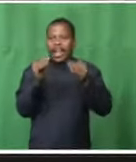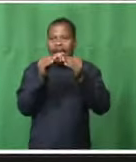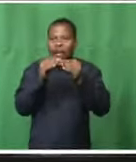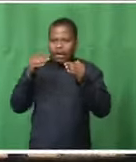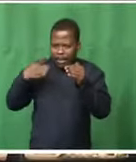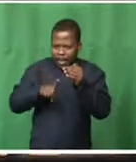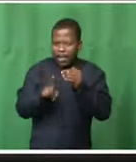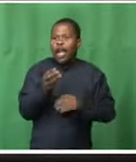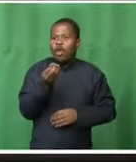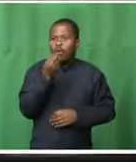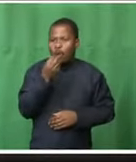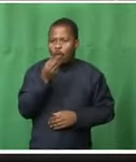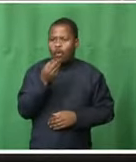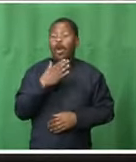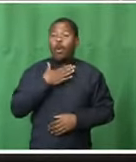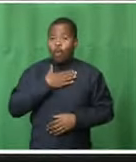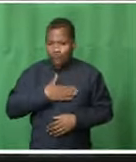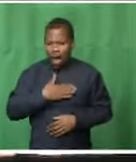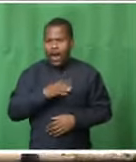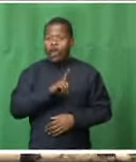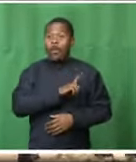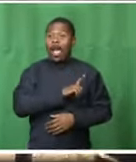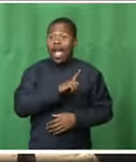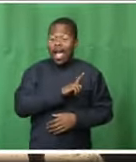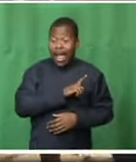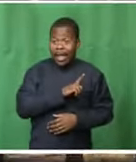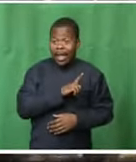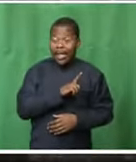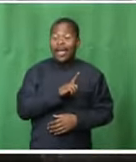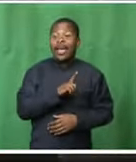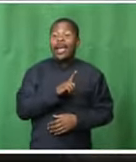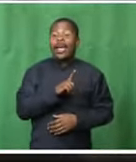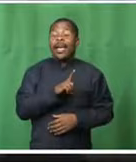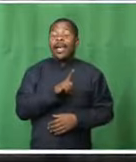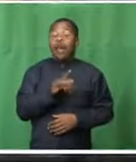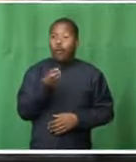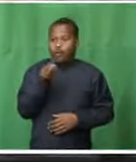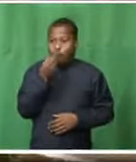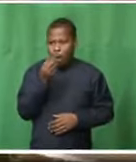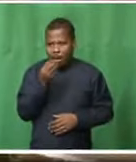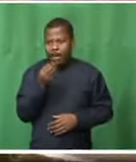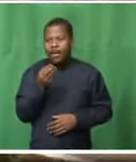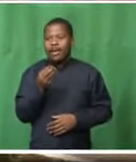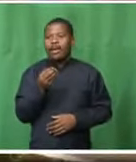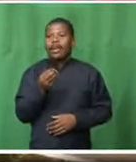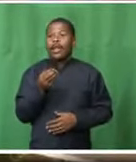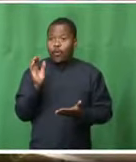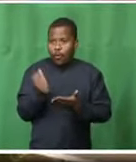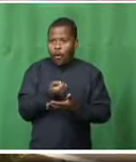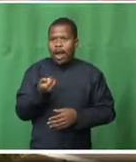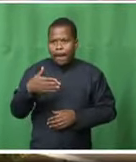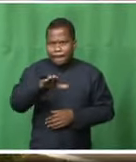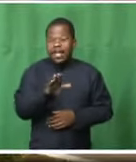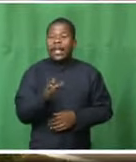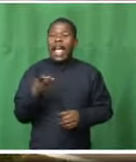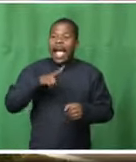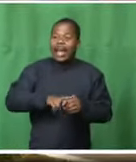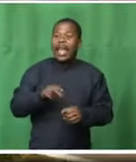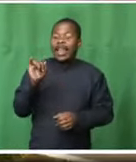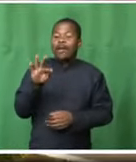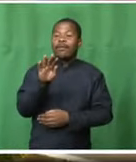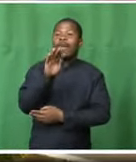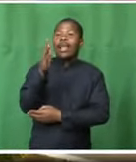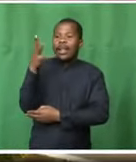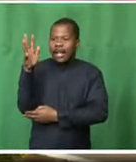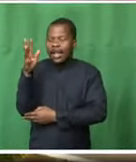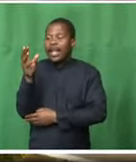kudla tidle because you know monkeys they depend on food and if sekude lokudla then they have to migrate and go and